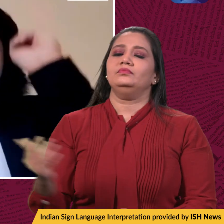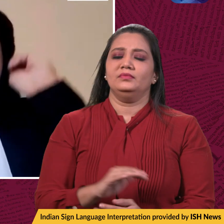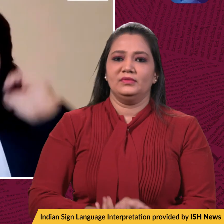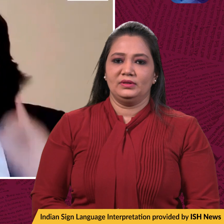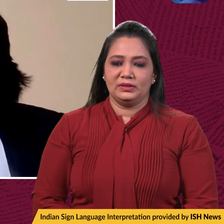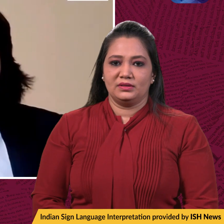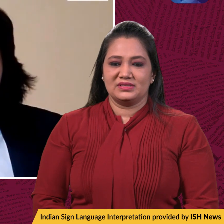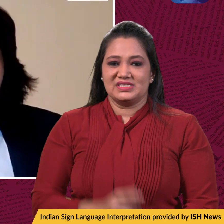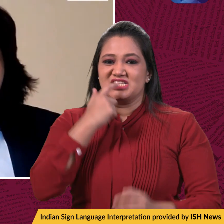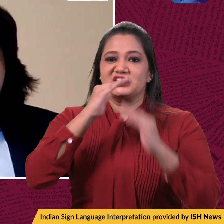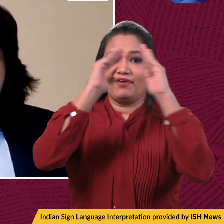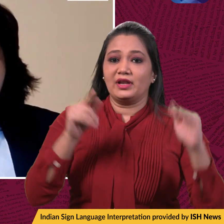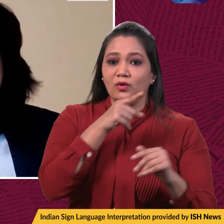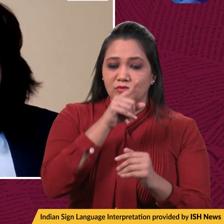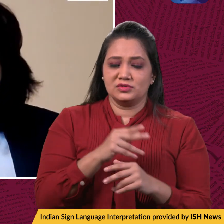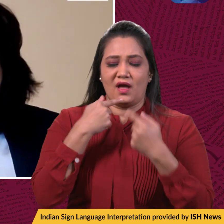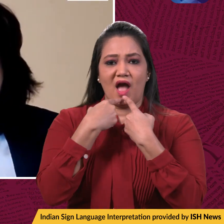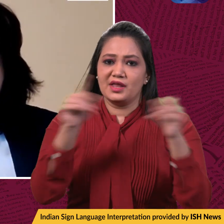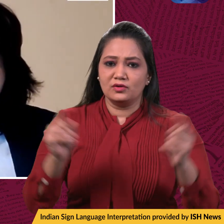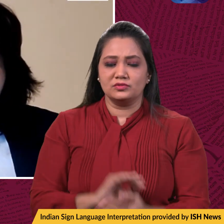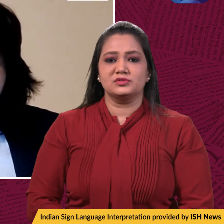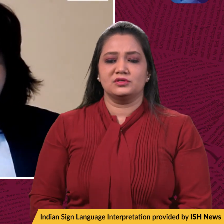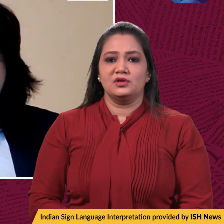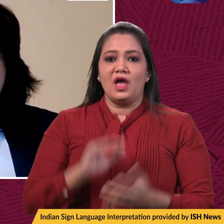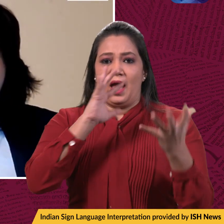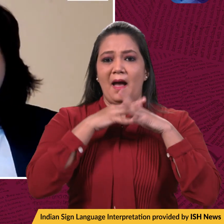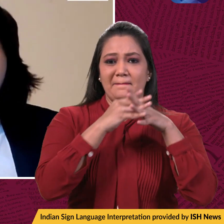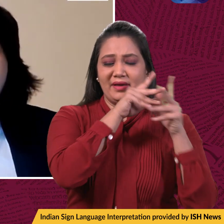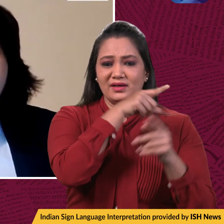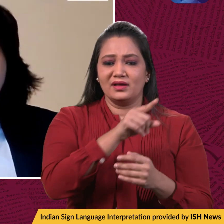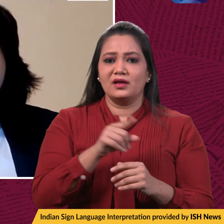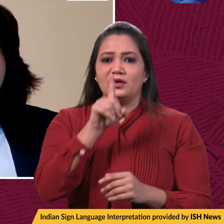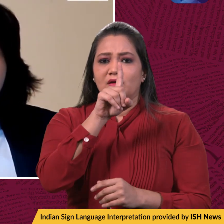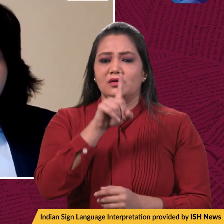Meanwhile, the White House has announced that the US will provide nearly